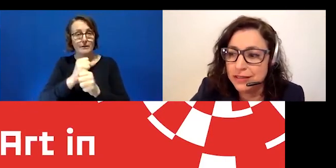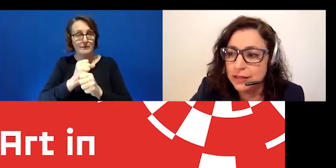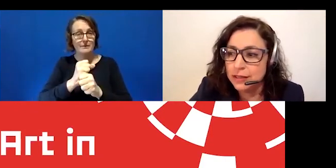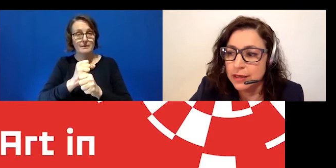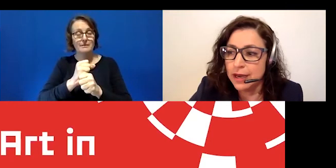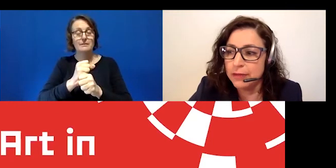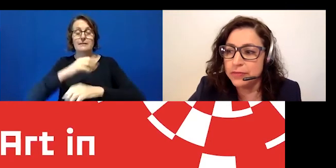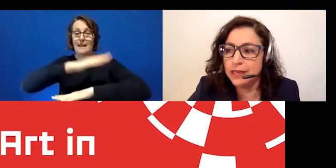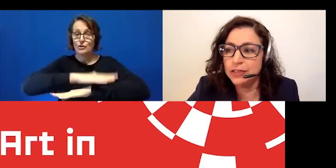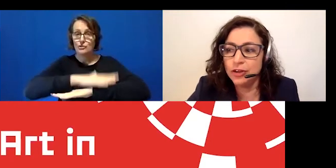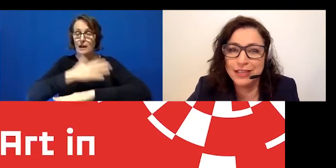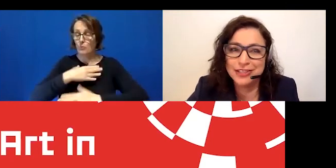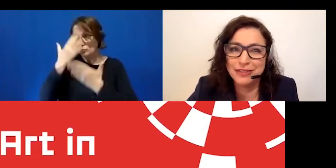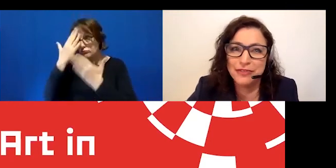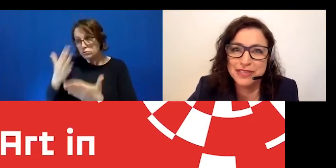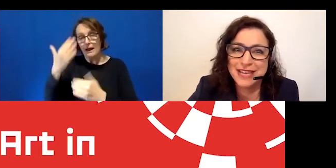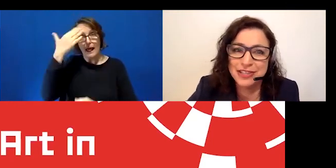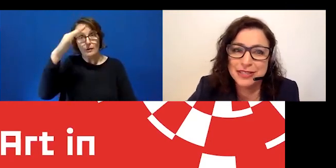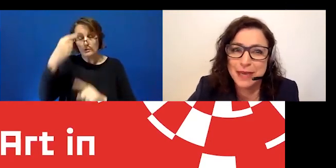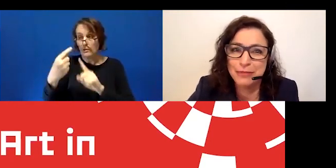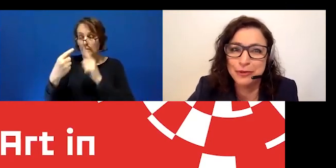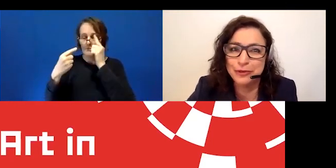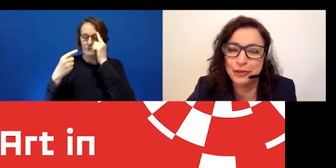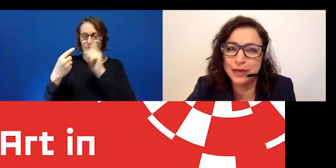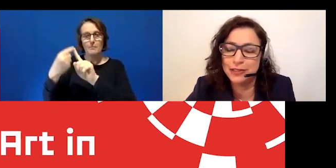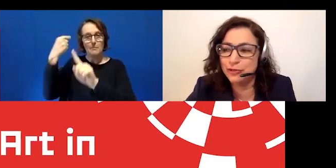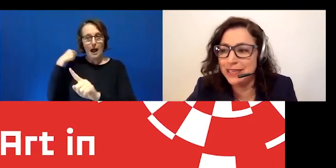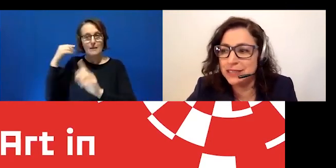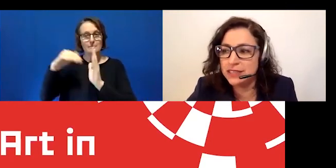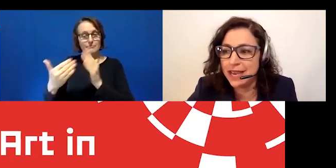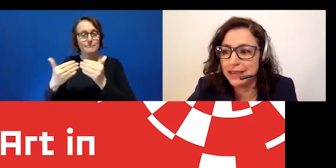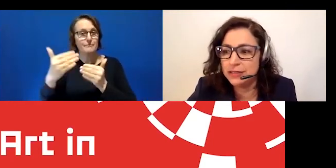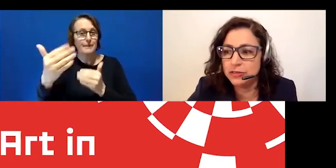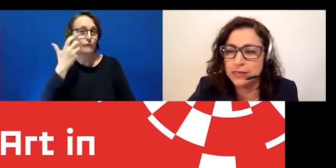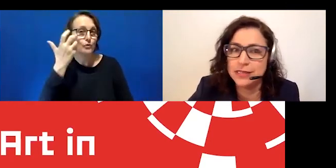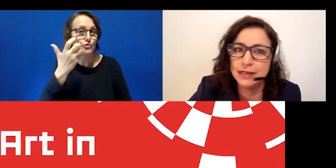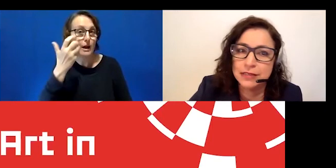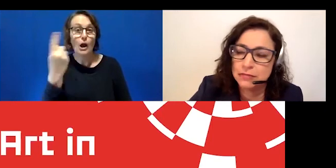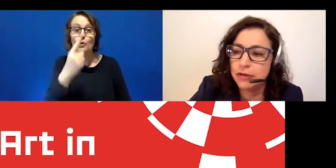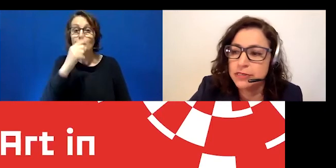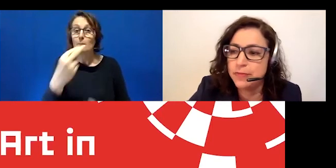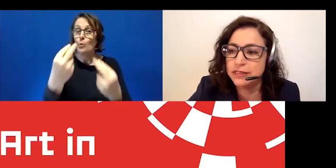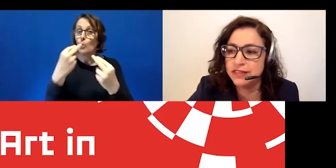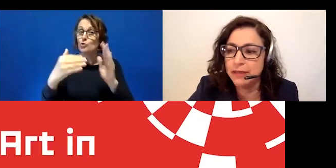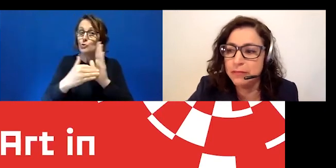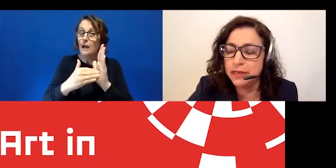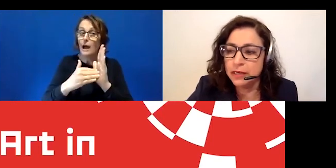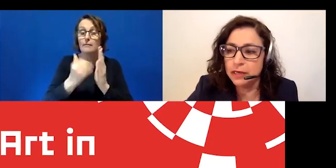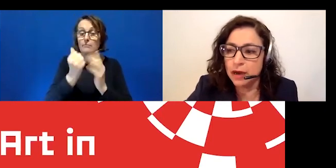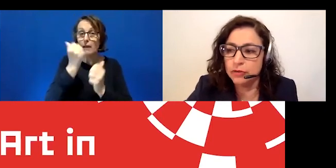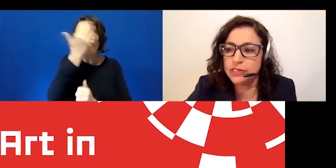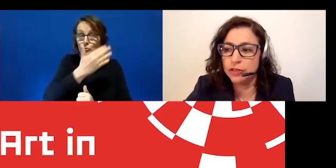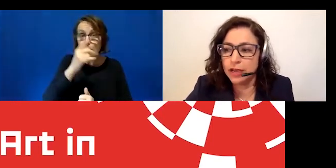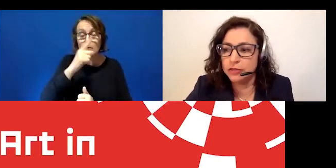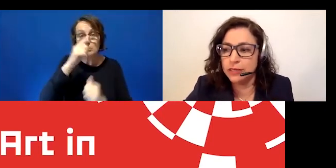emerging, and acknowledge the First Nations people who are joining today and to extend my respect to them.